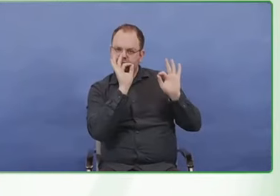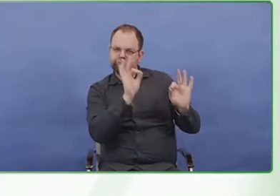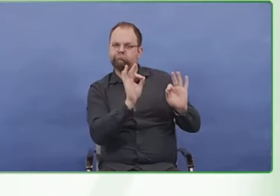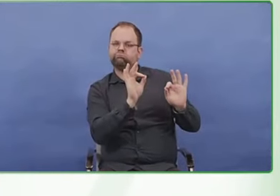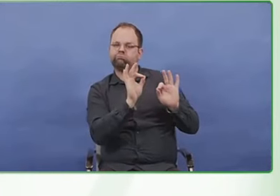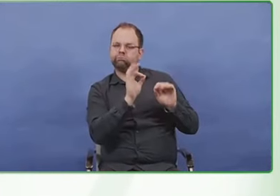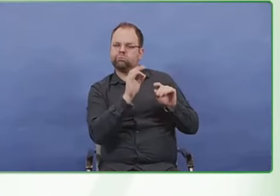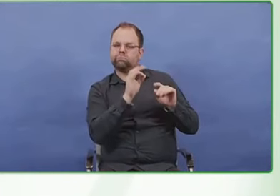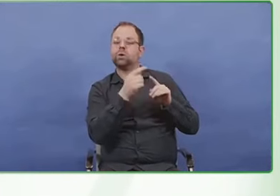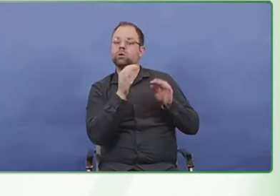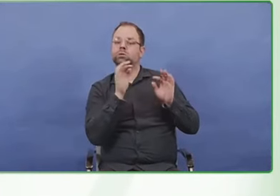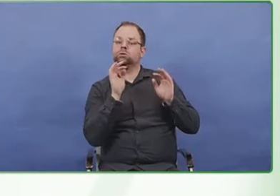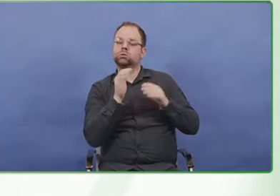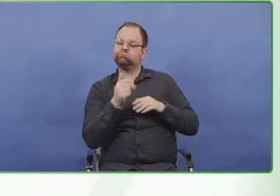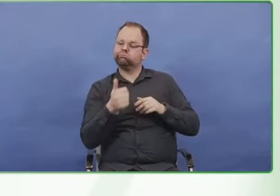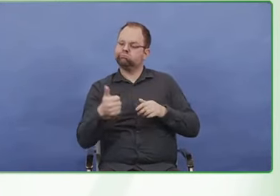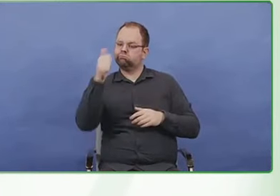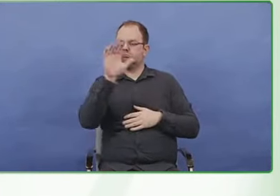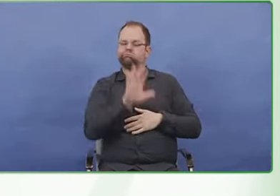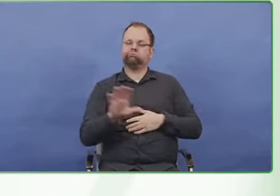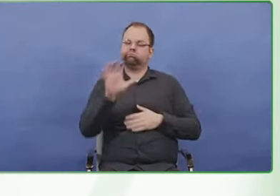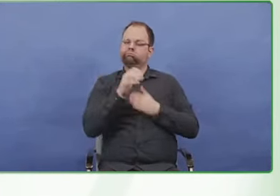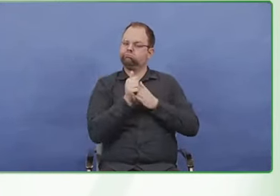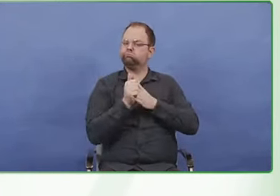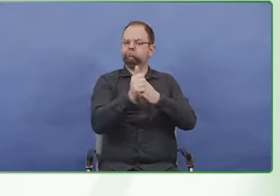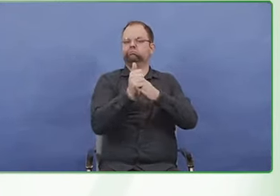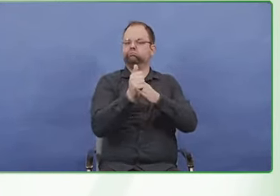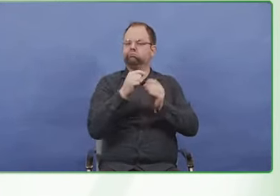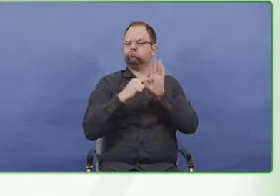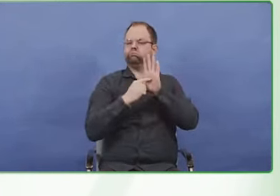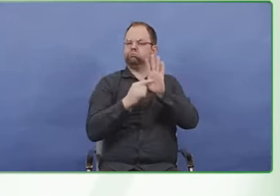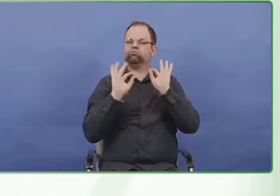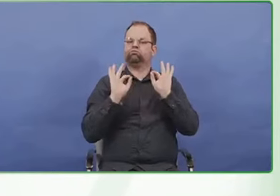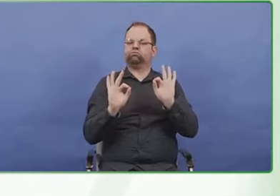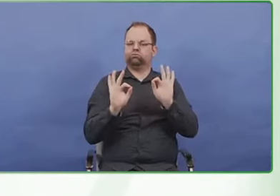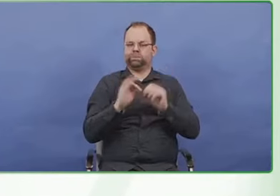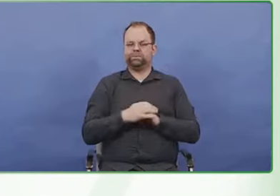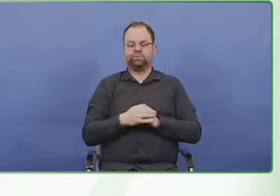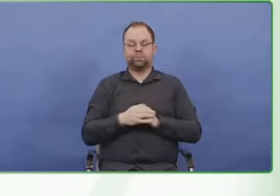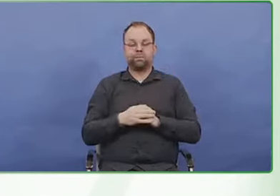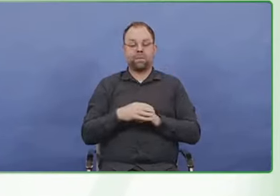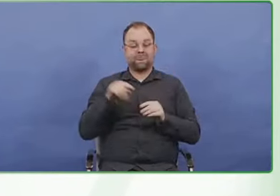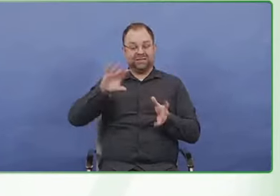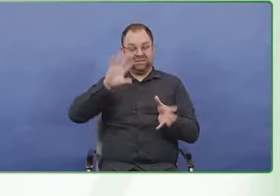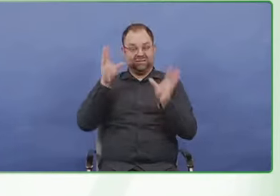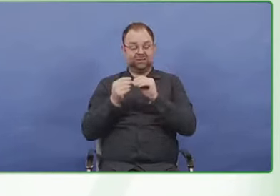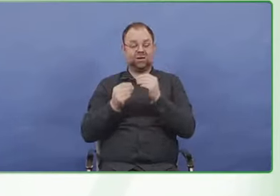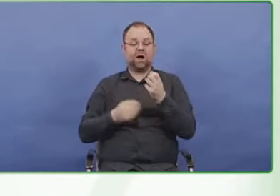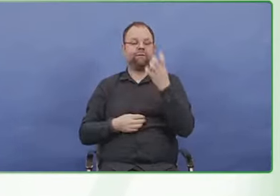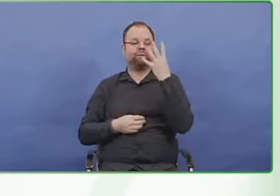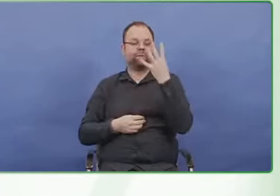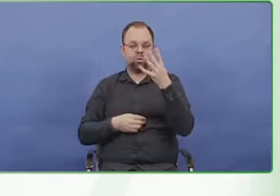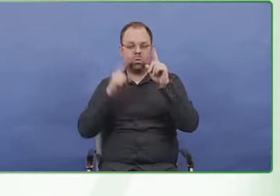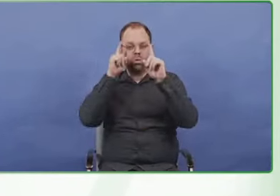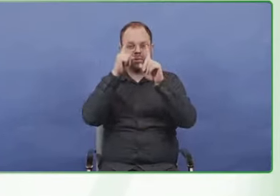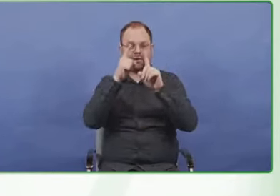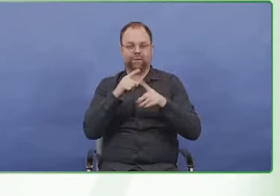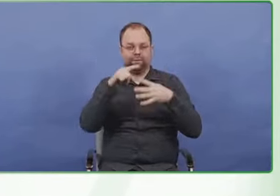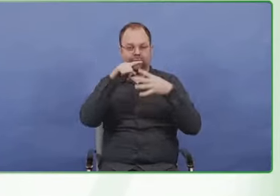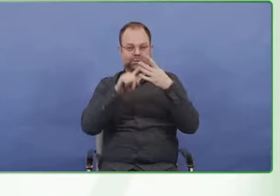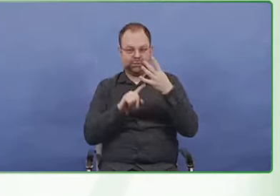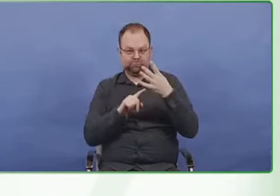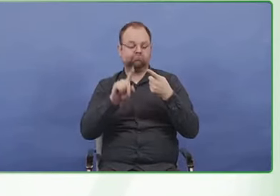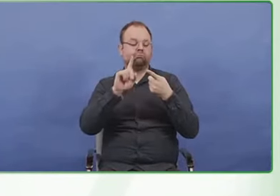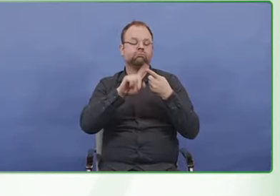inform the effectiveness of our policies. So our approaches are very much a rights-based approach, taking into account